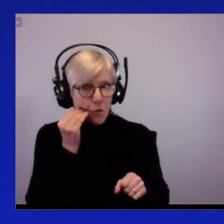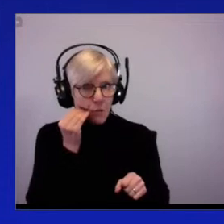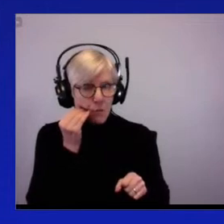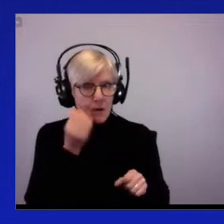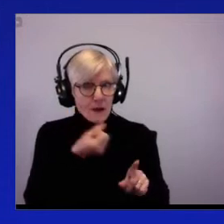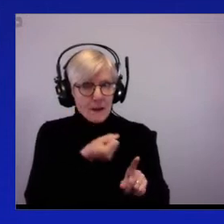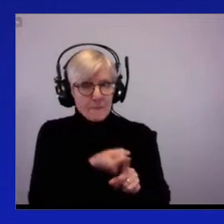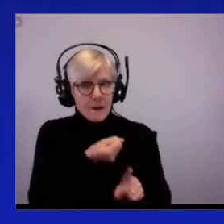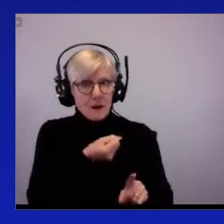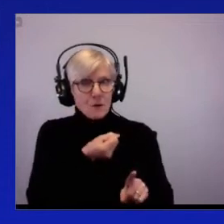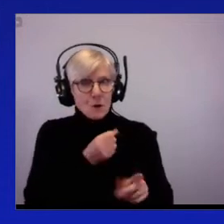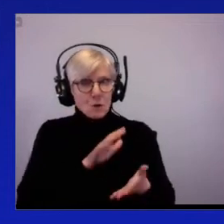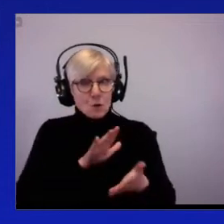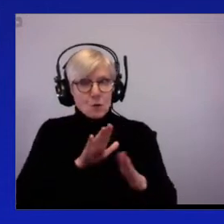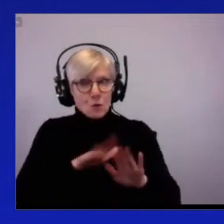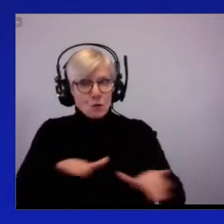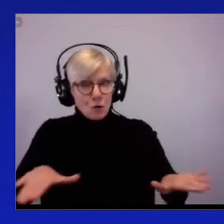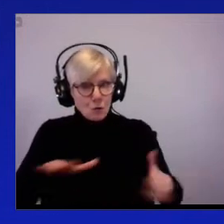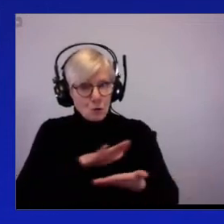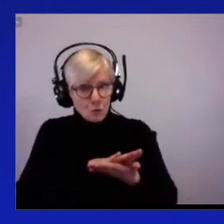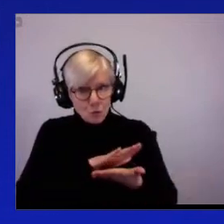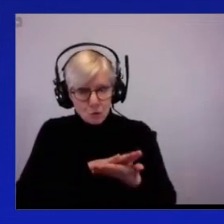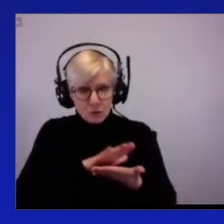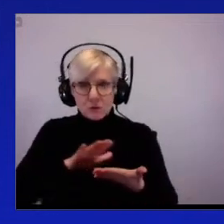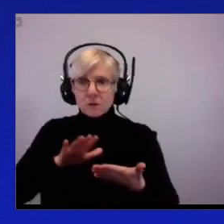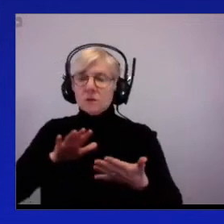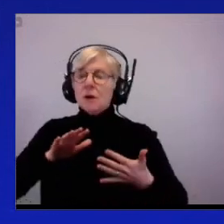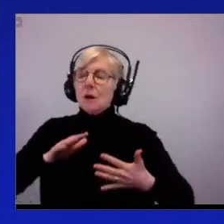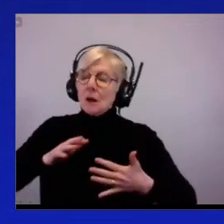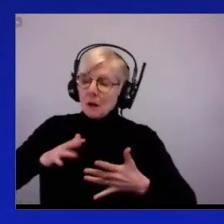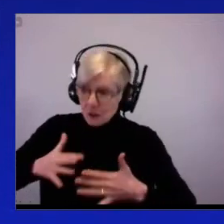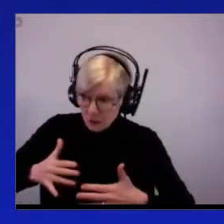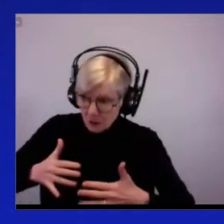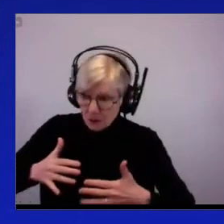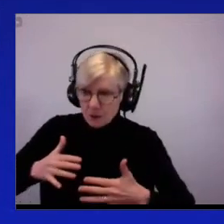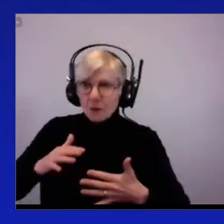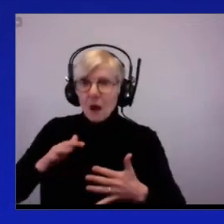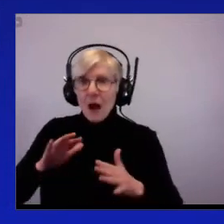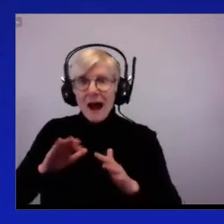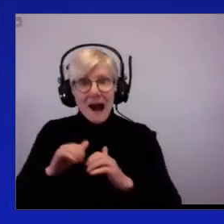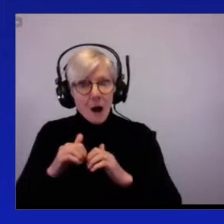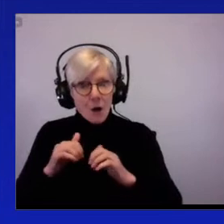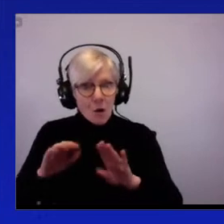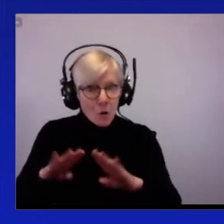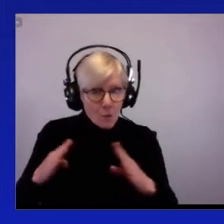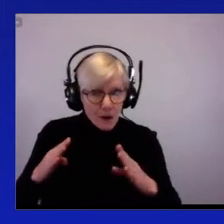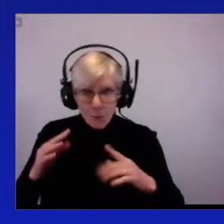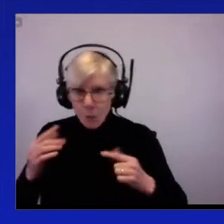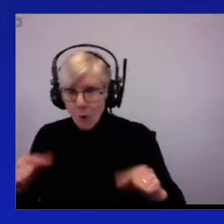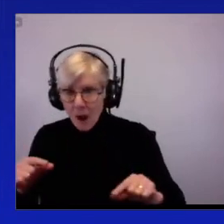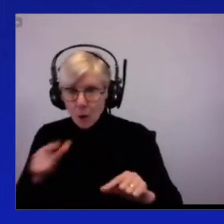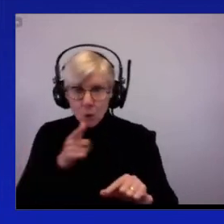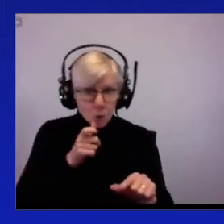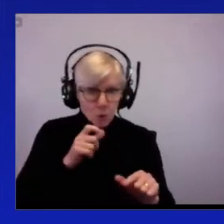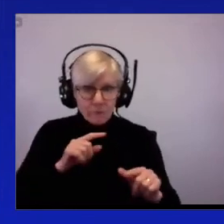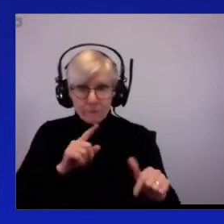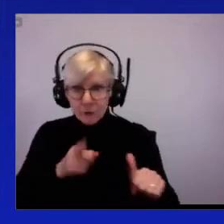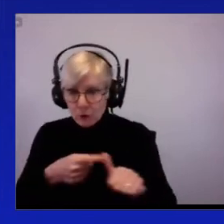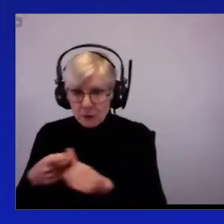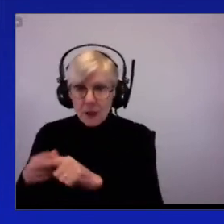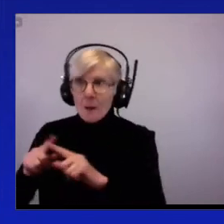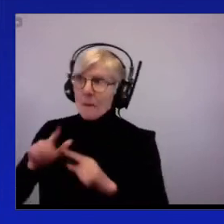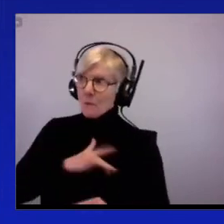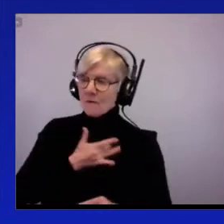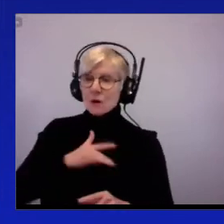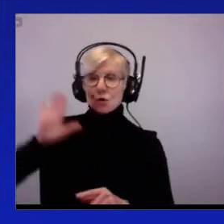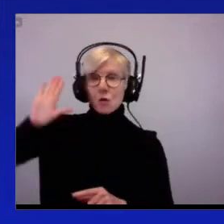And then, the conversations will turn to what that means. Under the provincial framework, I think we still